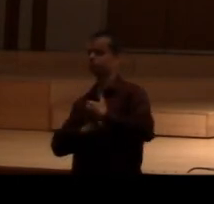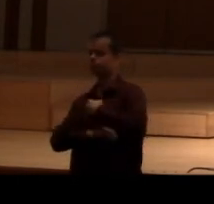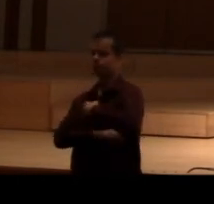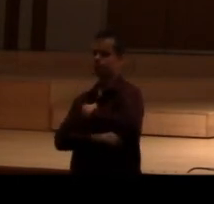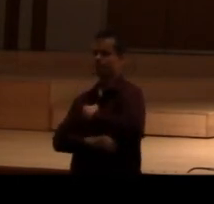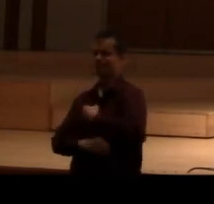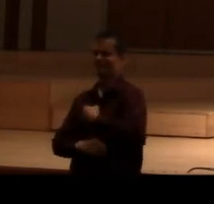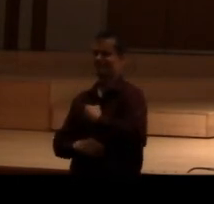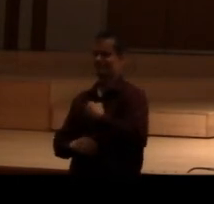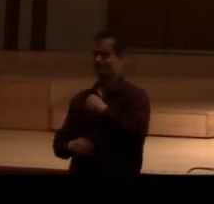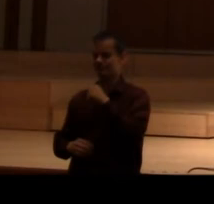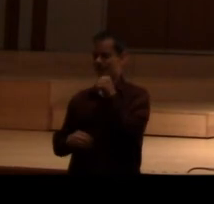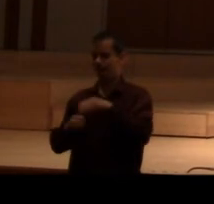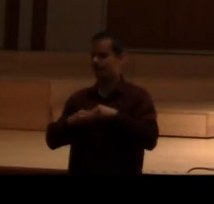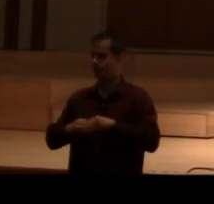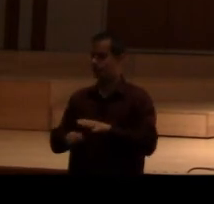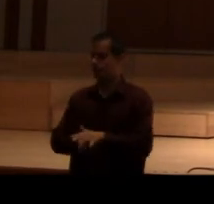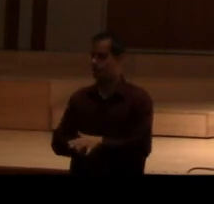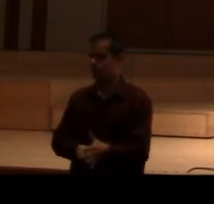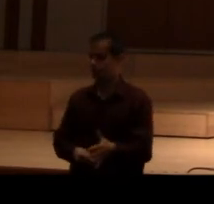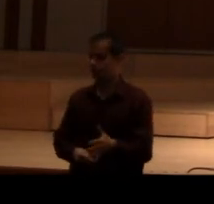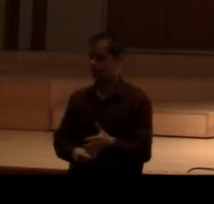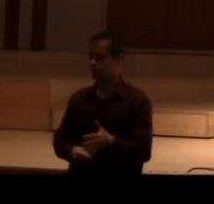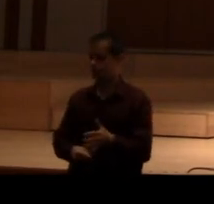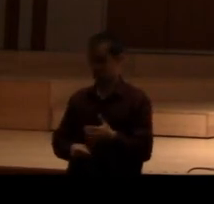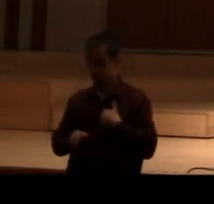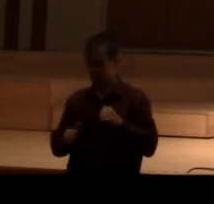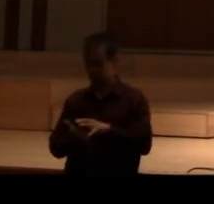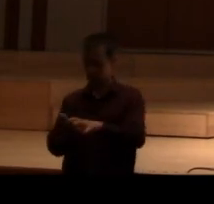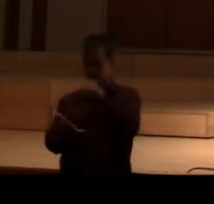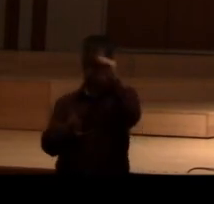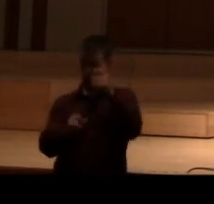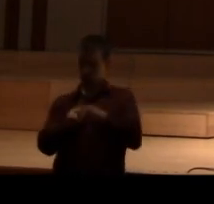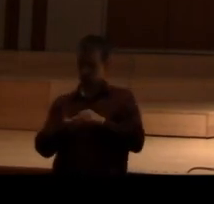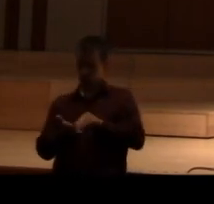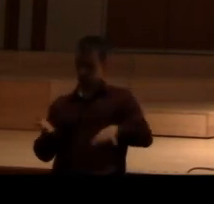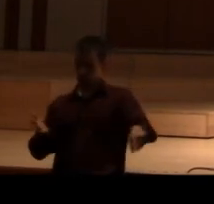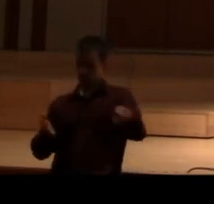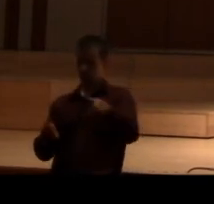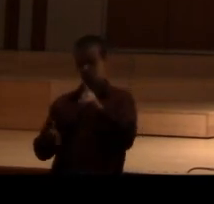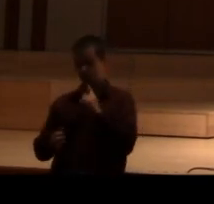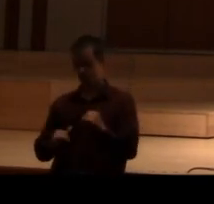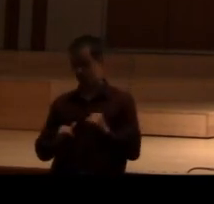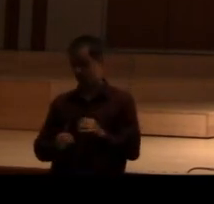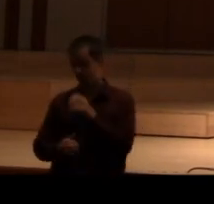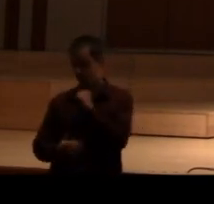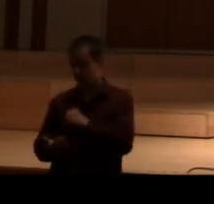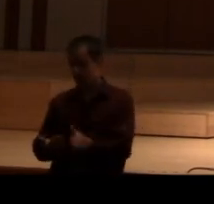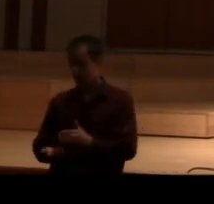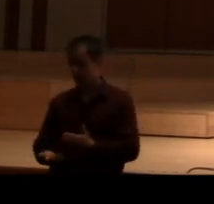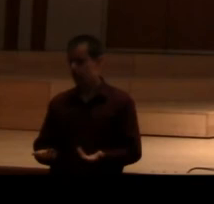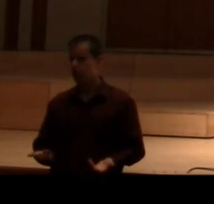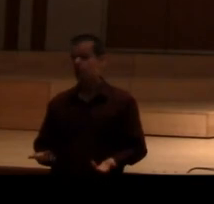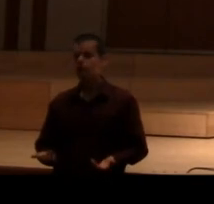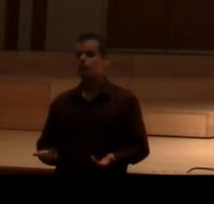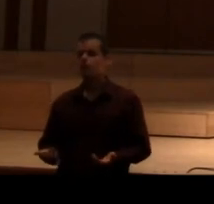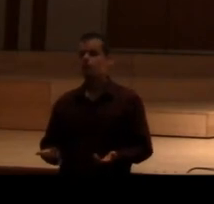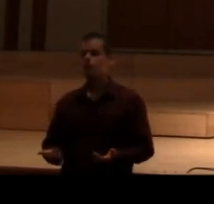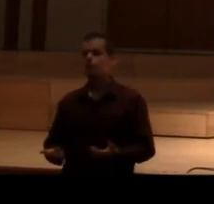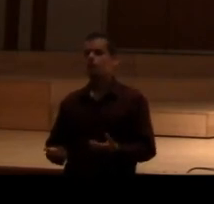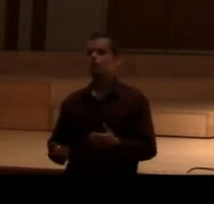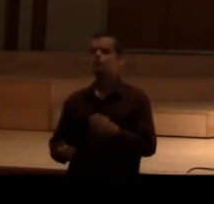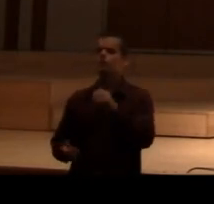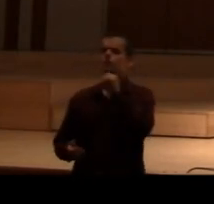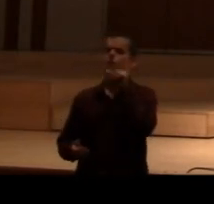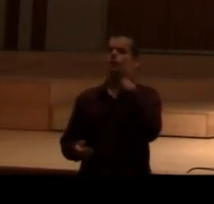too inflexible about being able to learn from my students, who were, after all, the same age as I was. But it's not just about learning from your